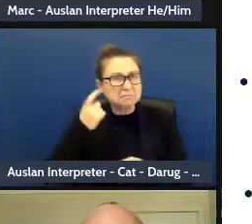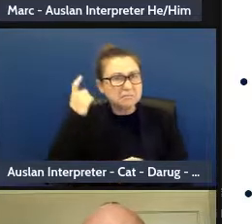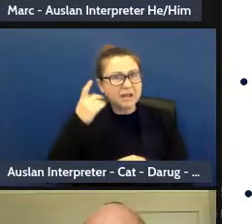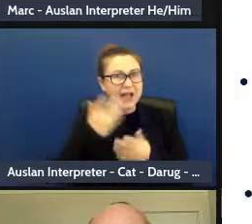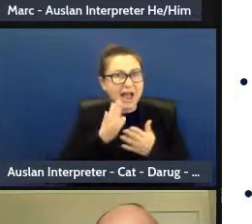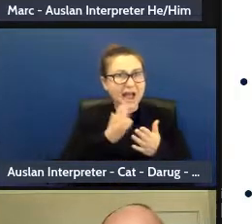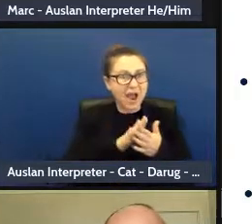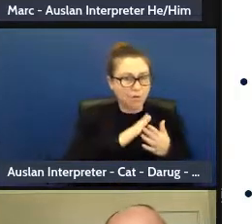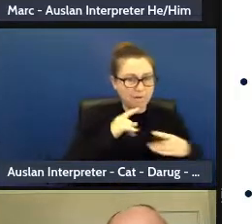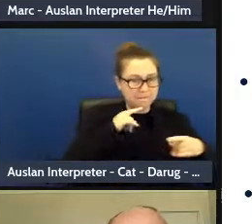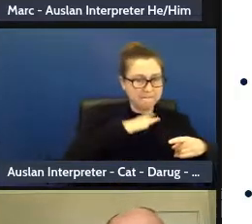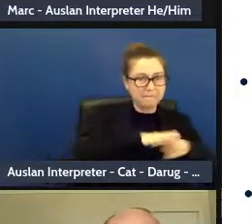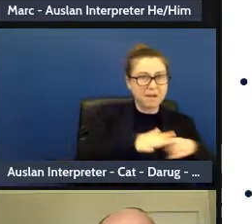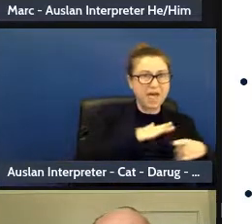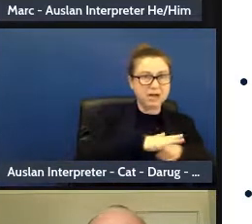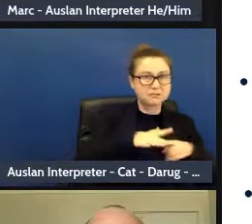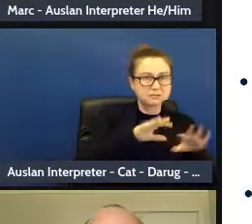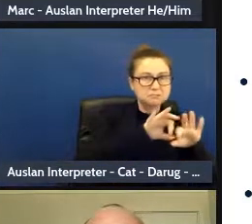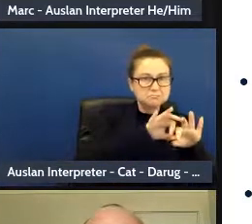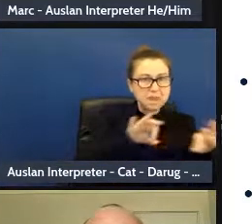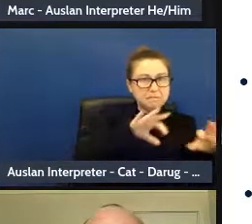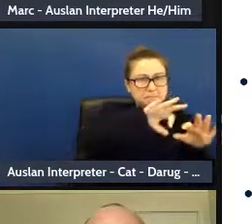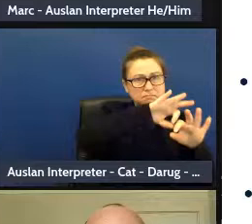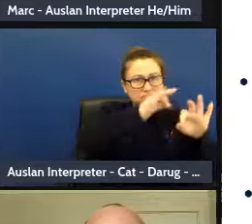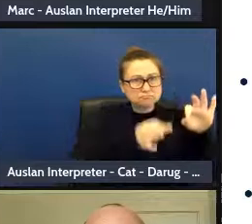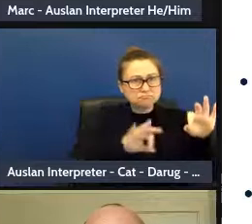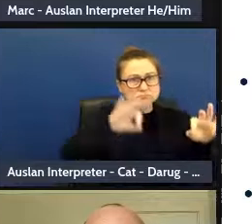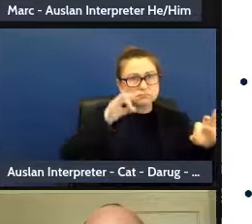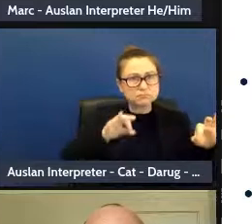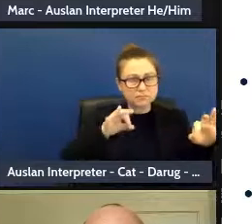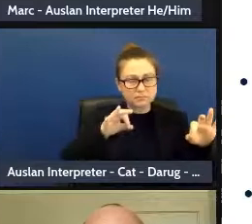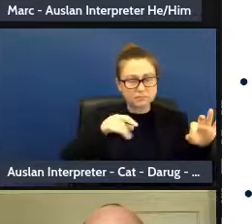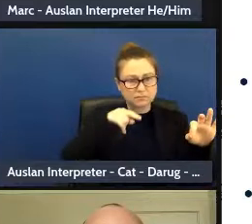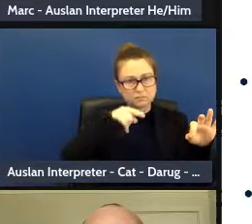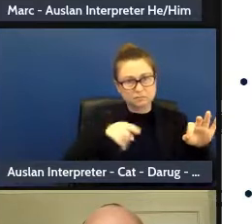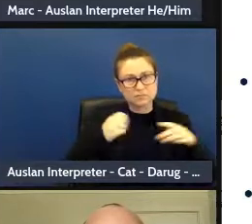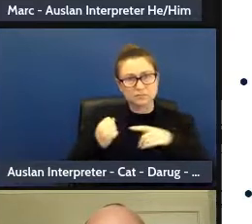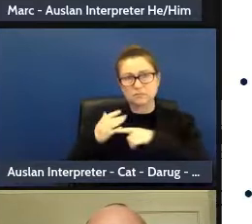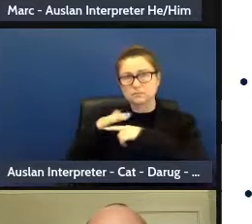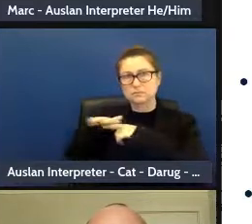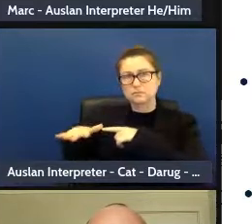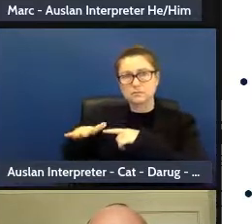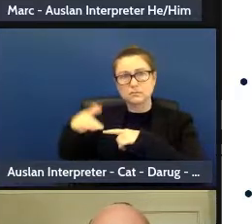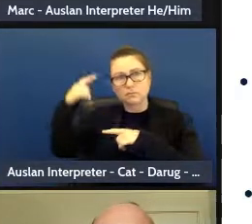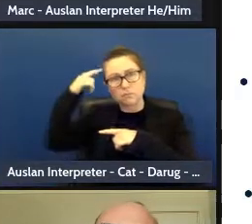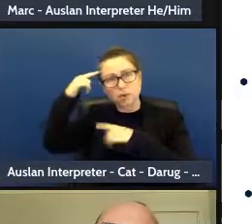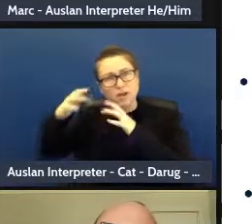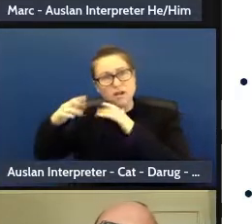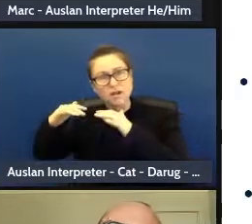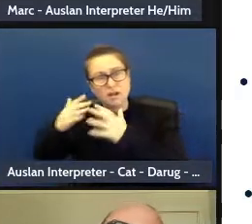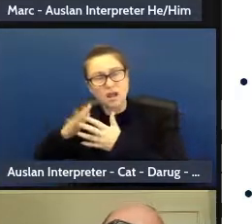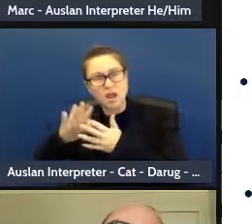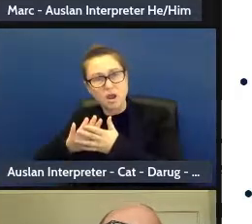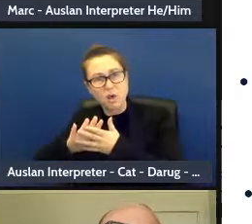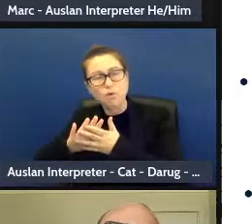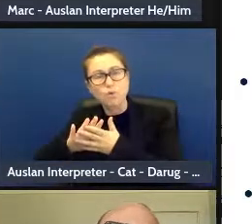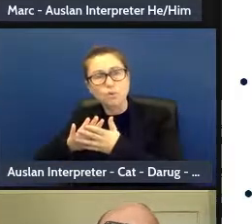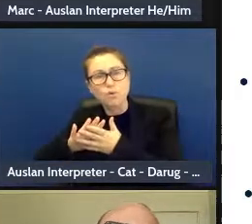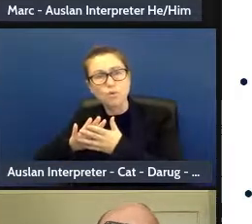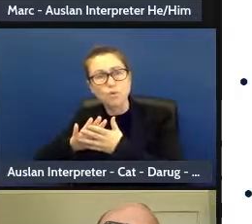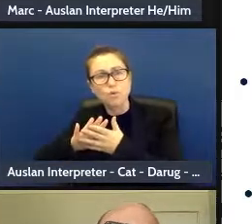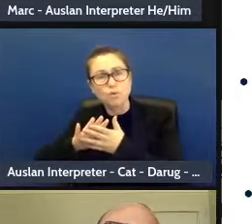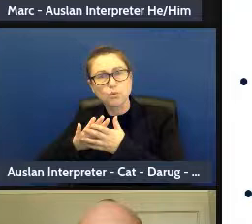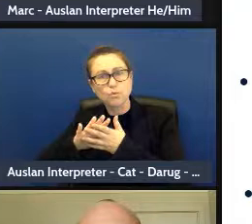So how our blood vessels interact and influence the wires in our brain. So how blood vessels affect